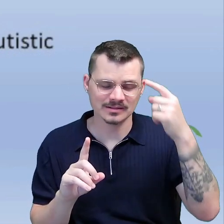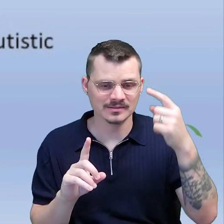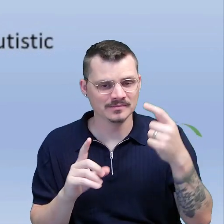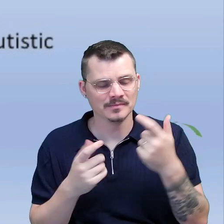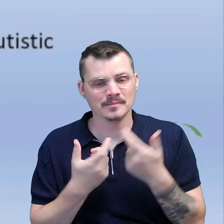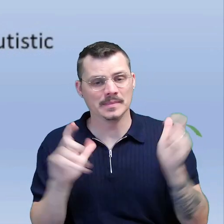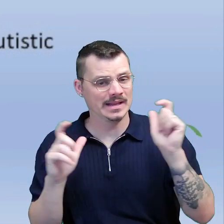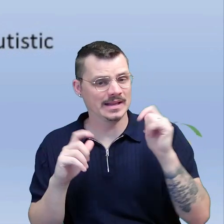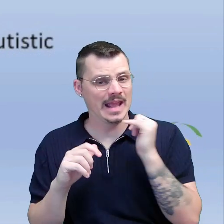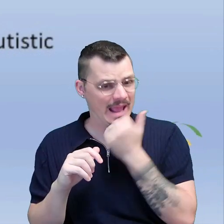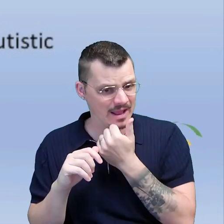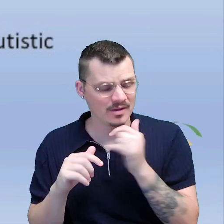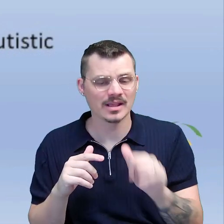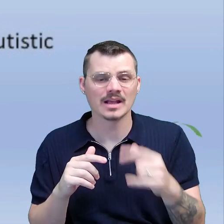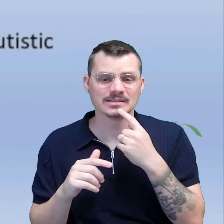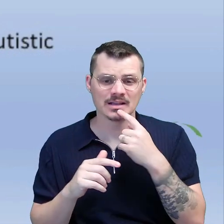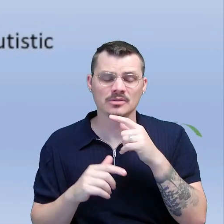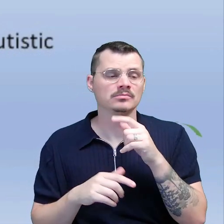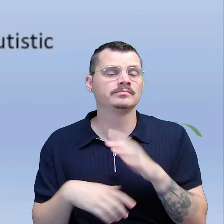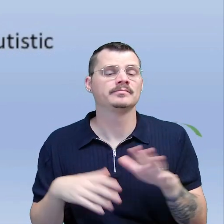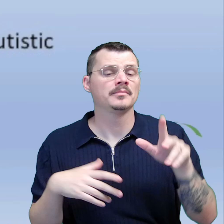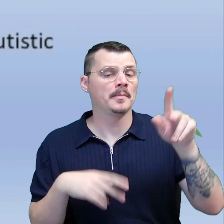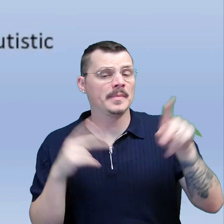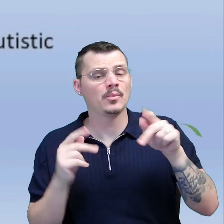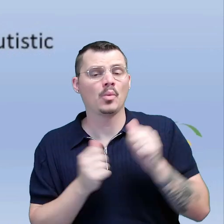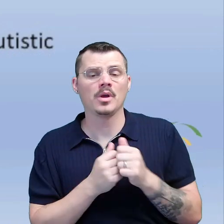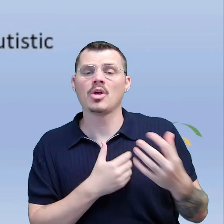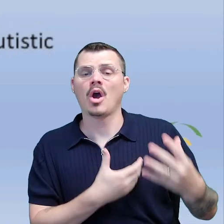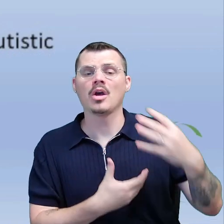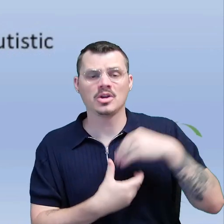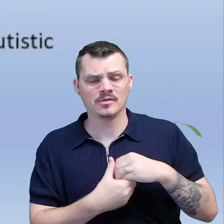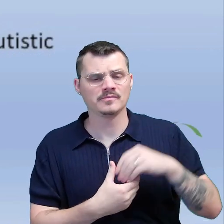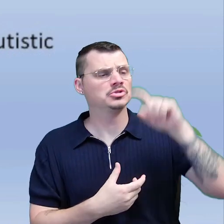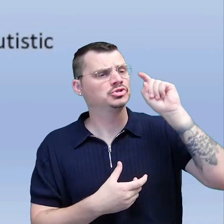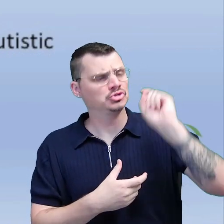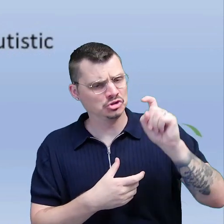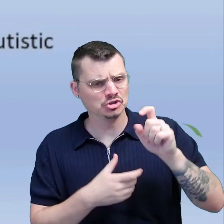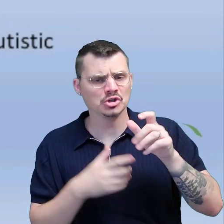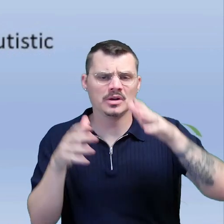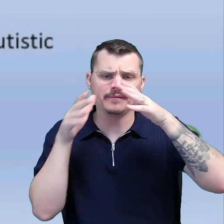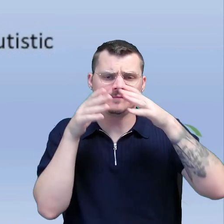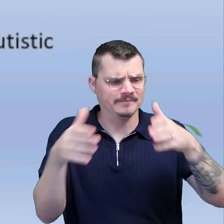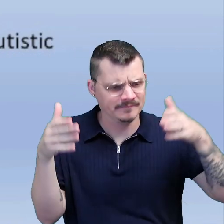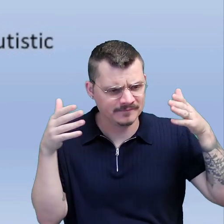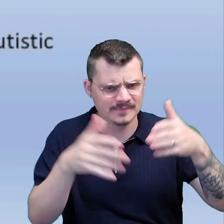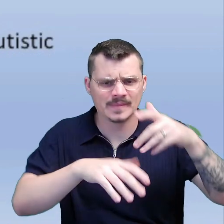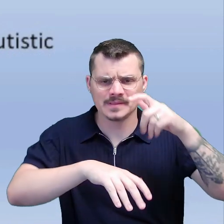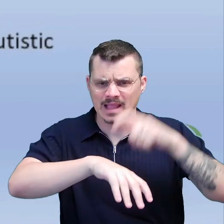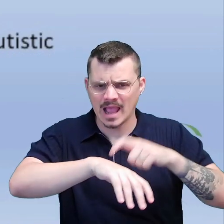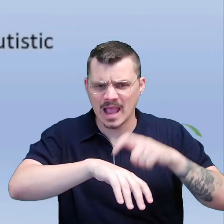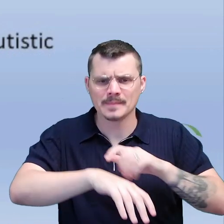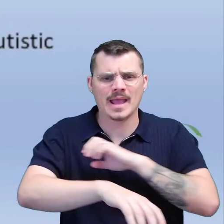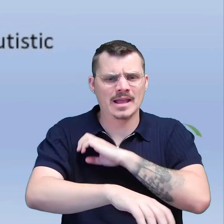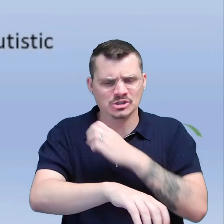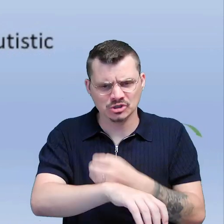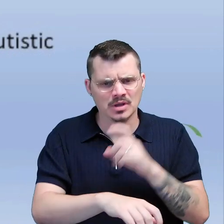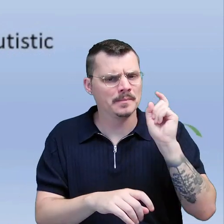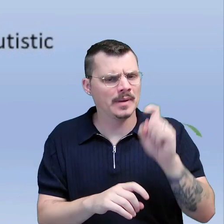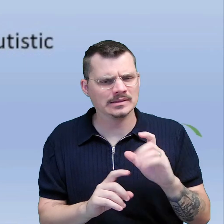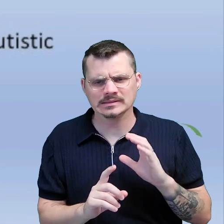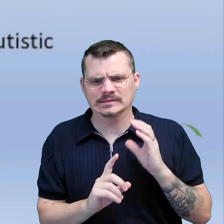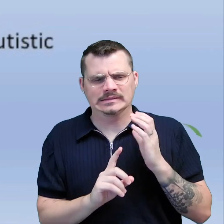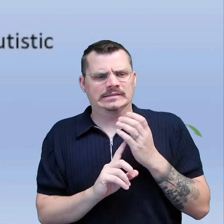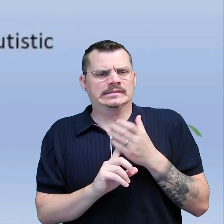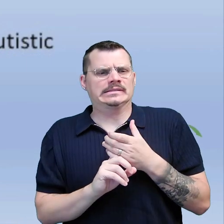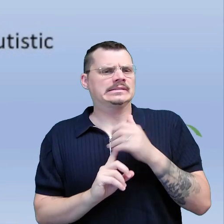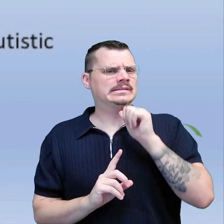error of saying that people with autism should spend their time and energy pretending not to have